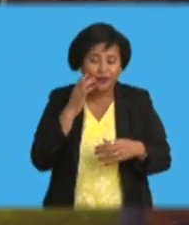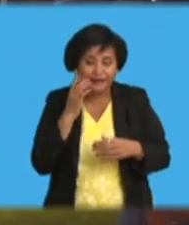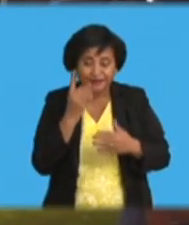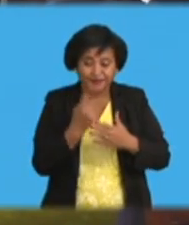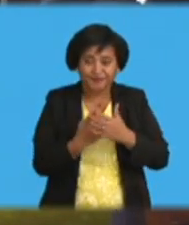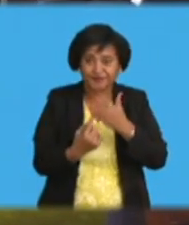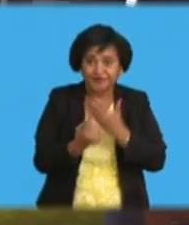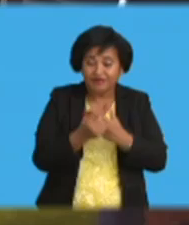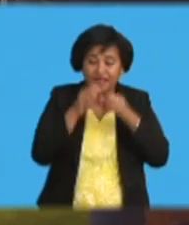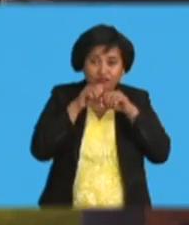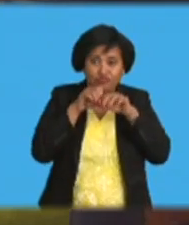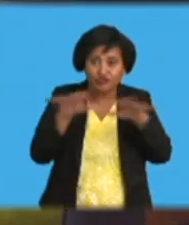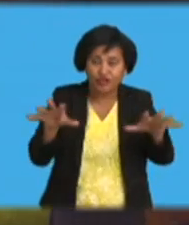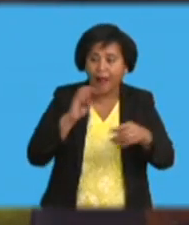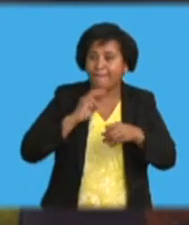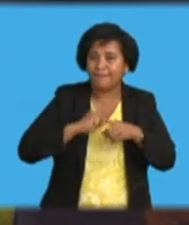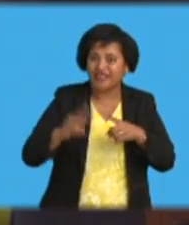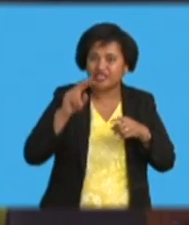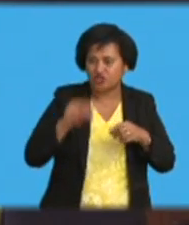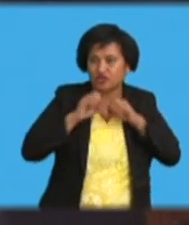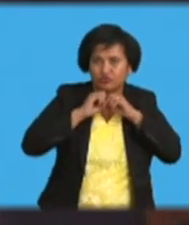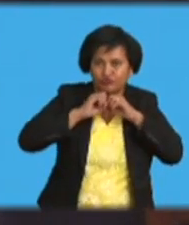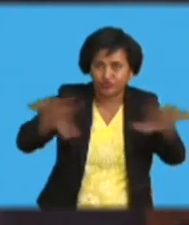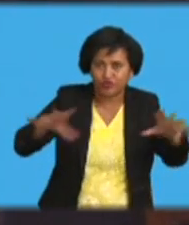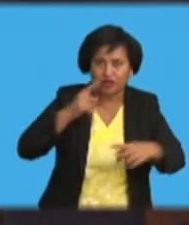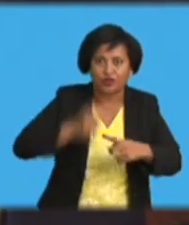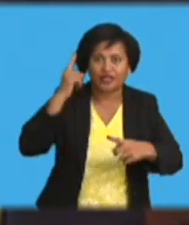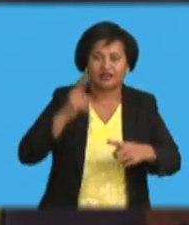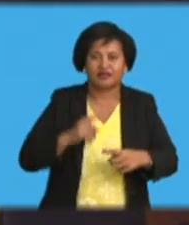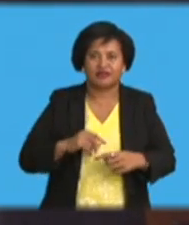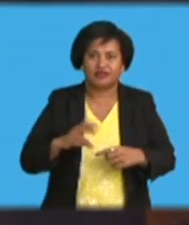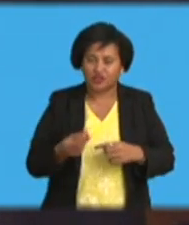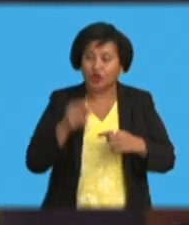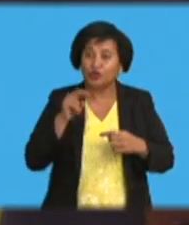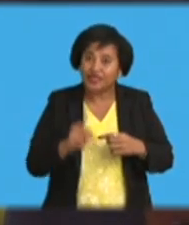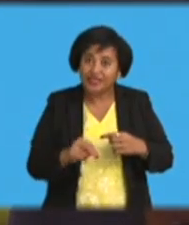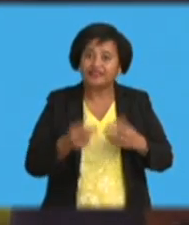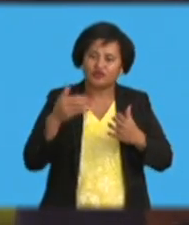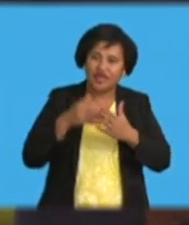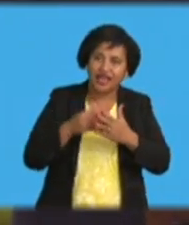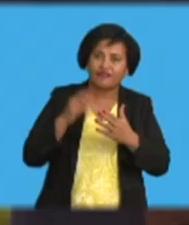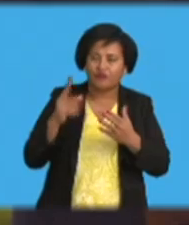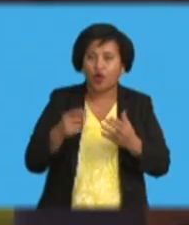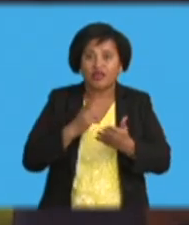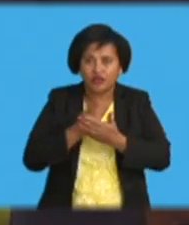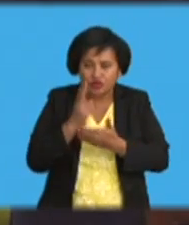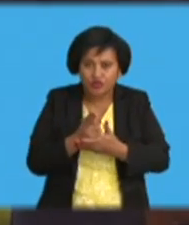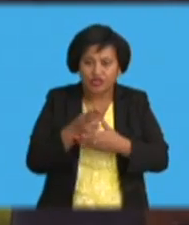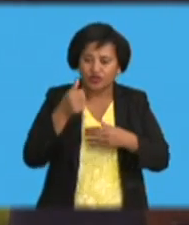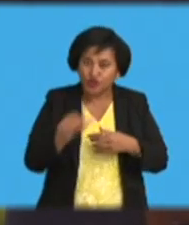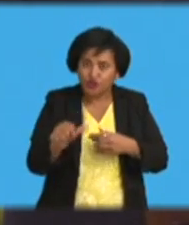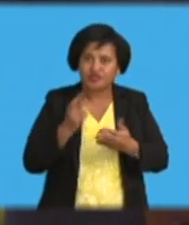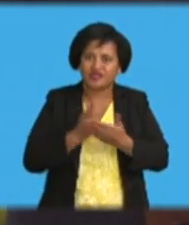information and messages needed to be relayed as quickly as possible. So we must put value on the truth. We must protect the truth. And we